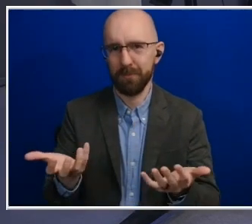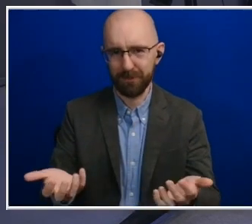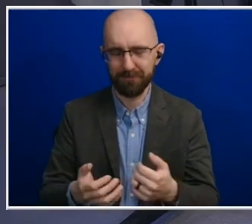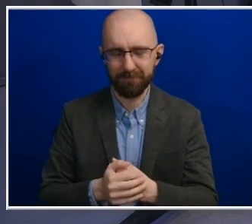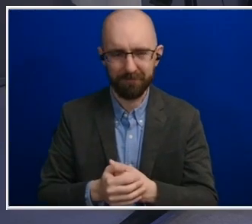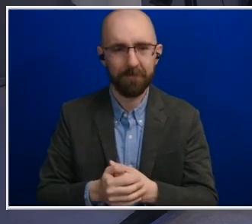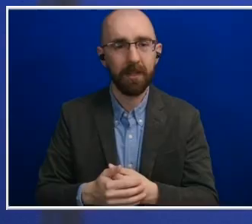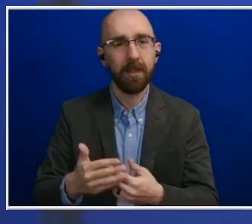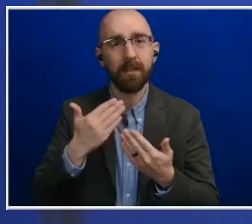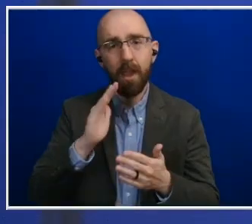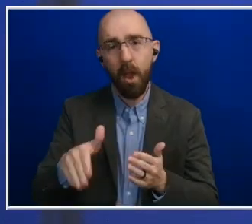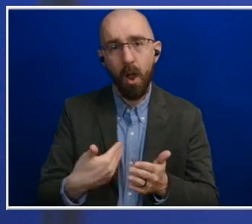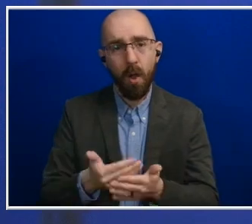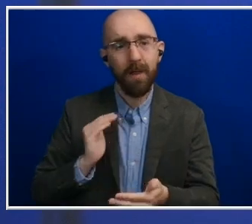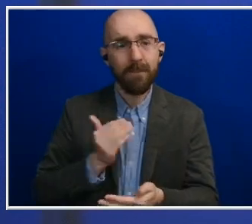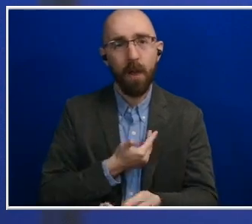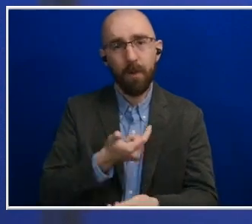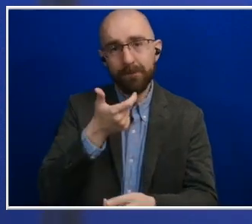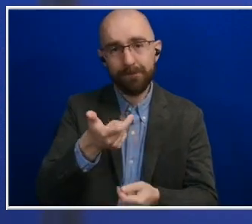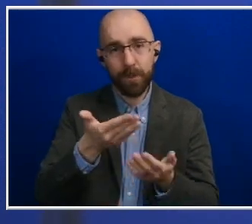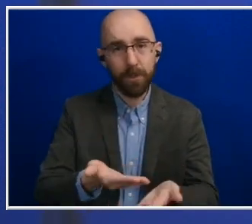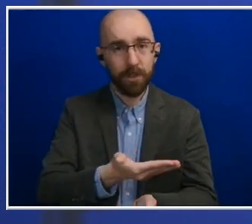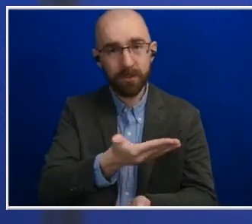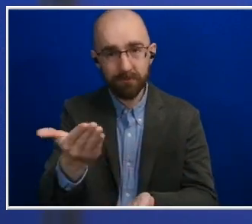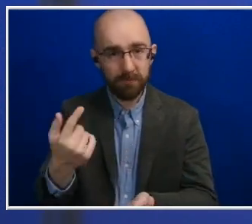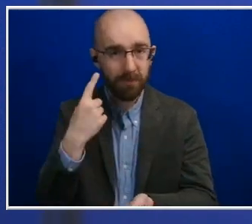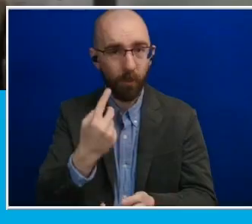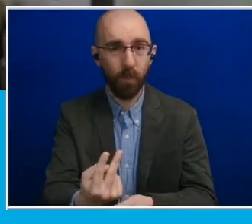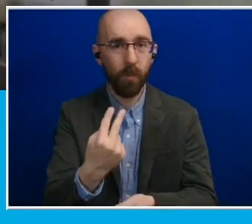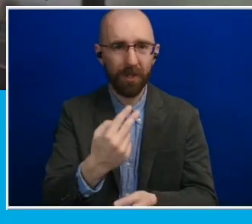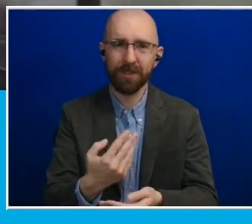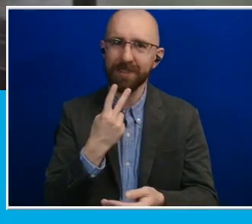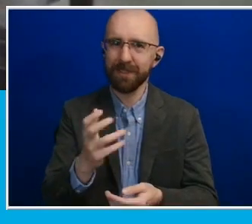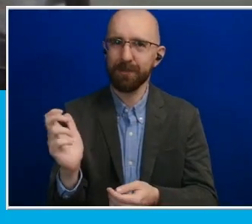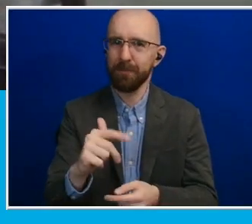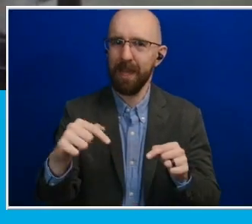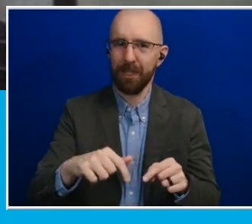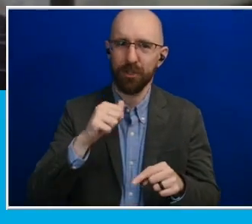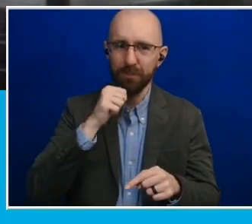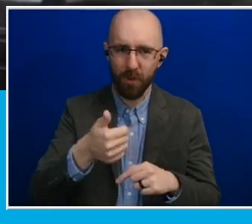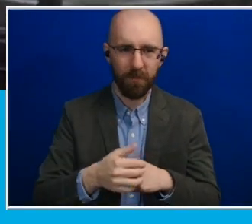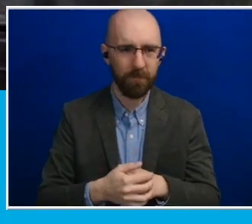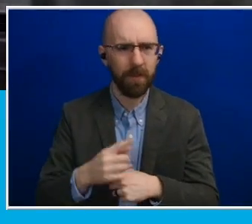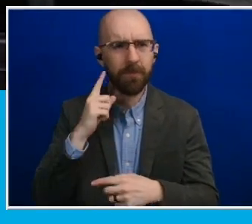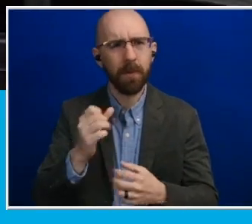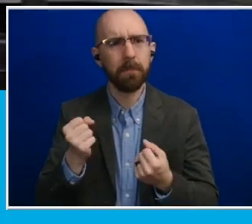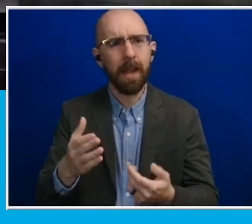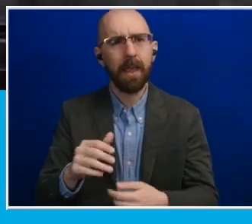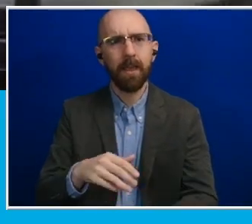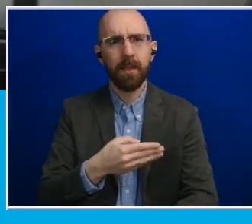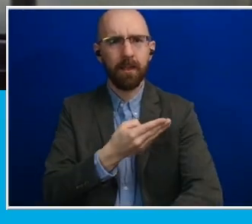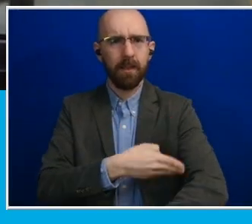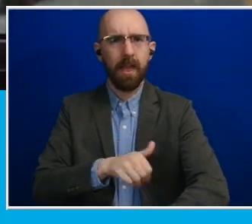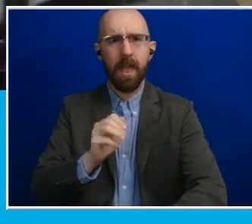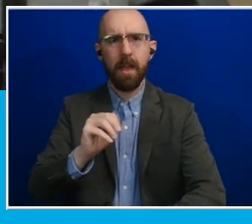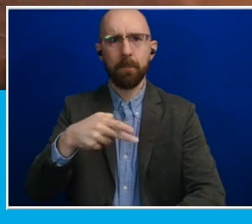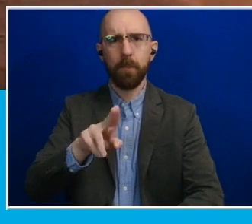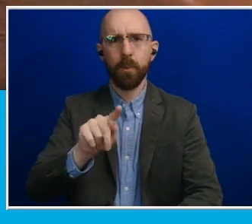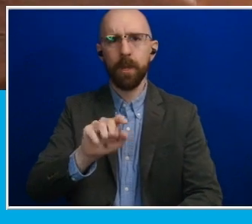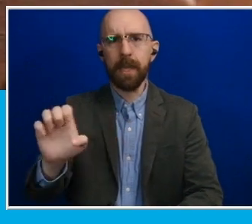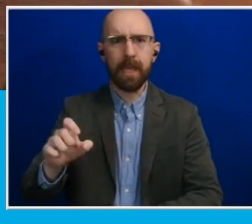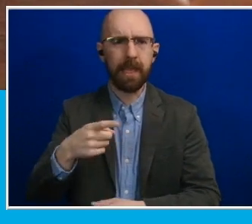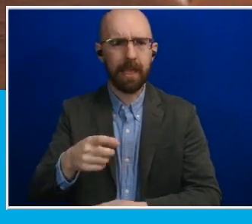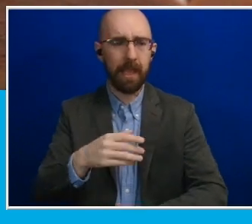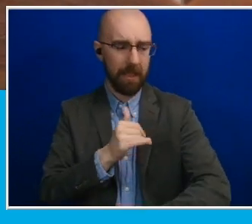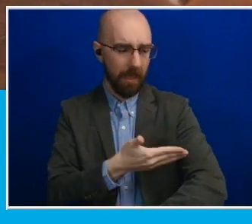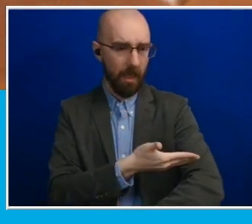our viewers for being here with us today. We'll see you back here tomorrow. For many amputees, losing the limb is only part of the challenge.